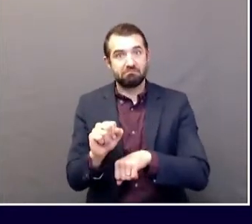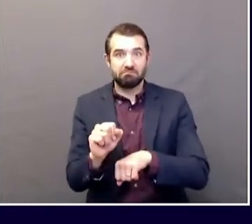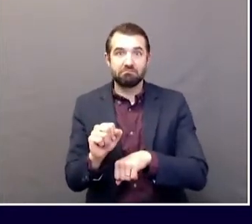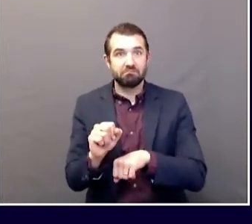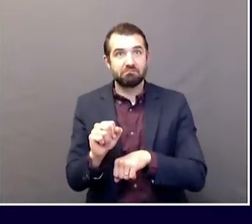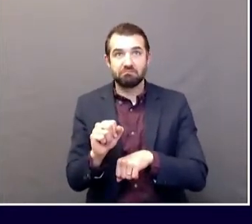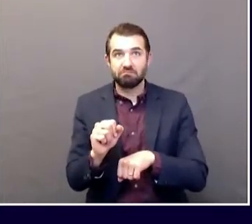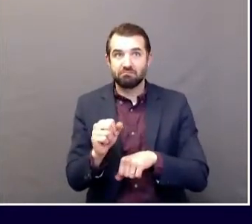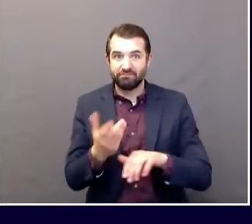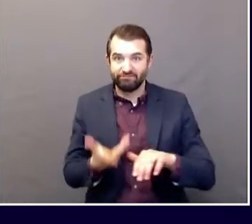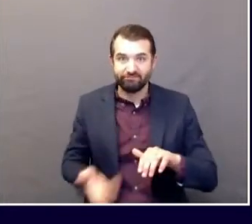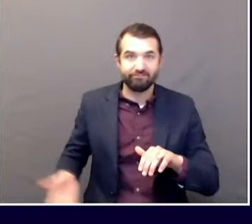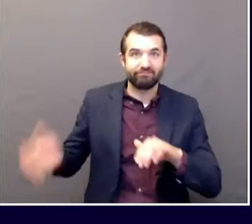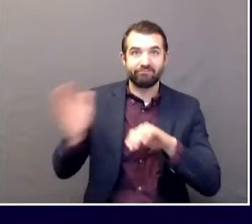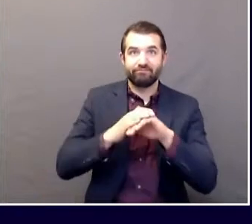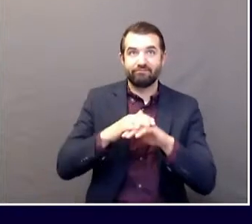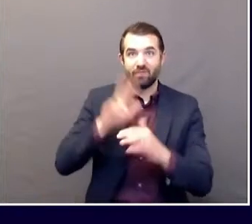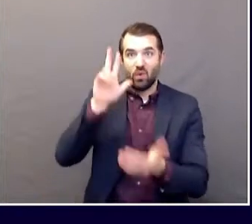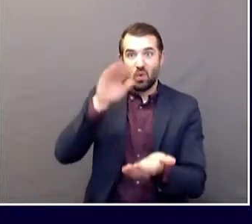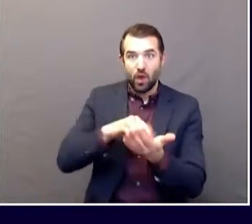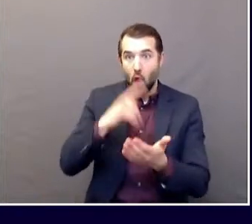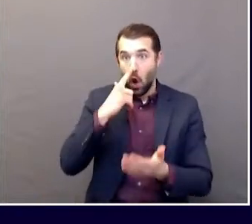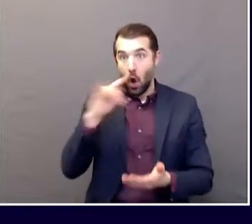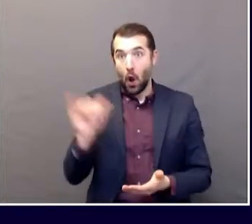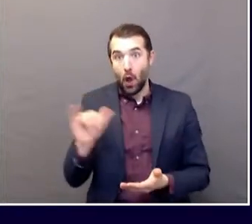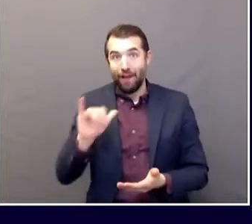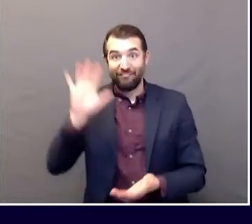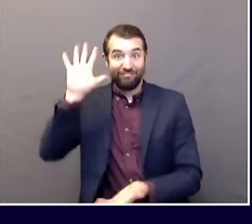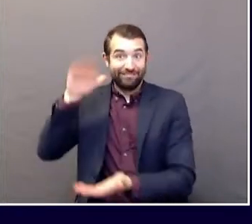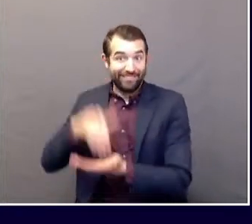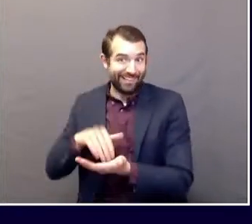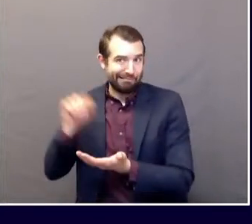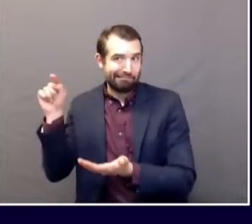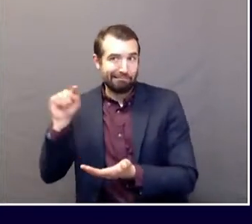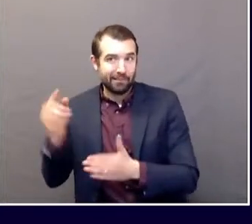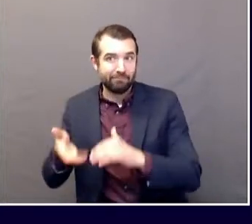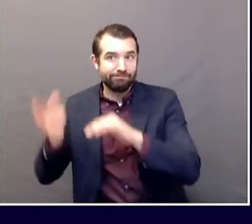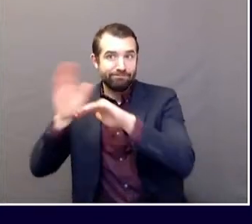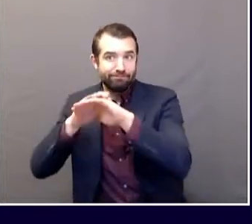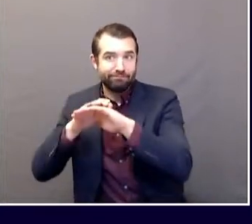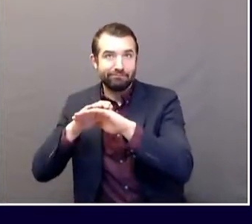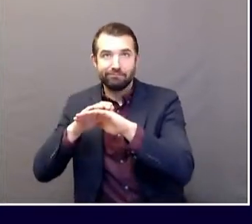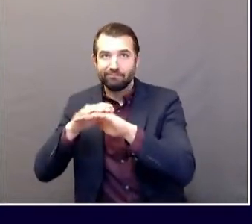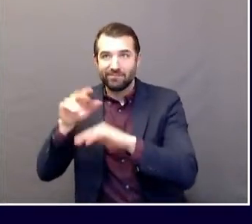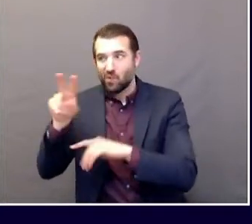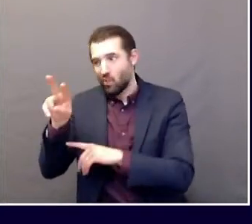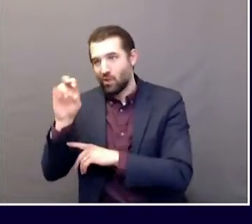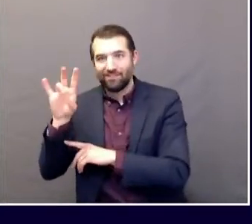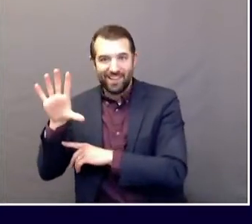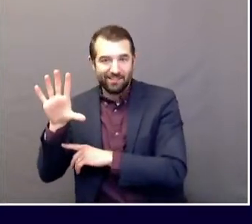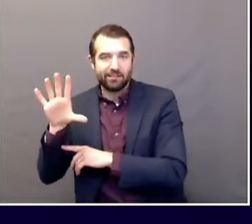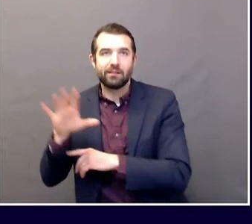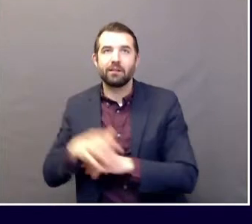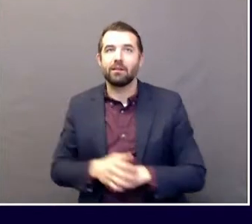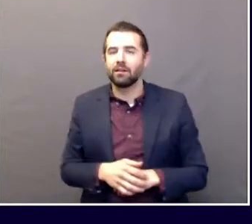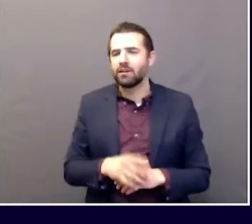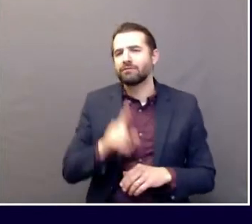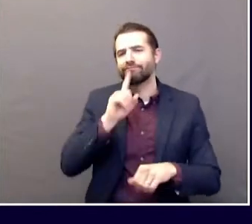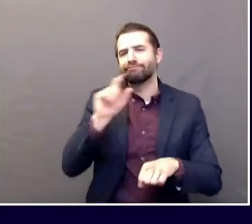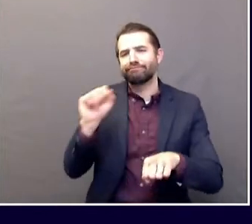5,265 new doses. The actual number of new first doses that are coming into the state is not